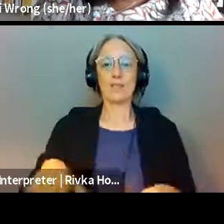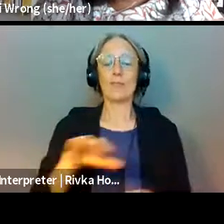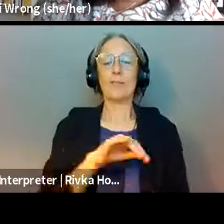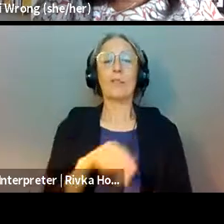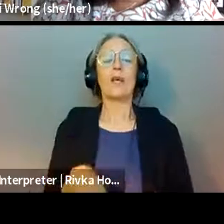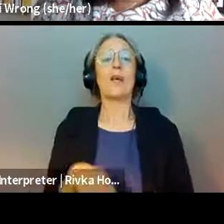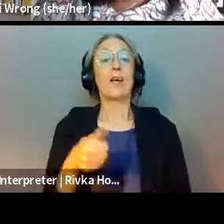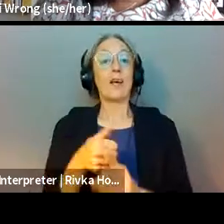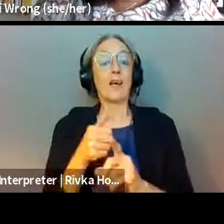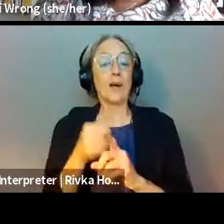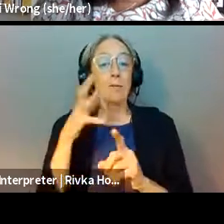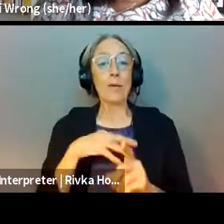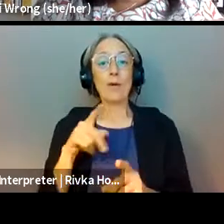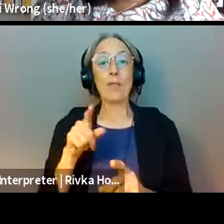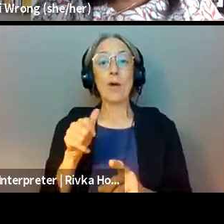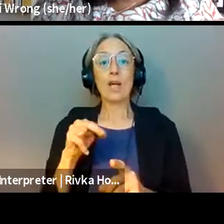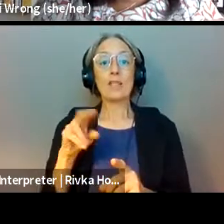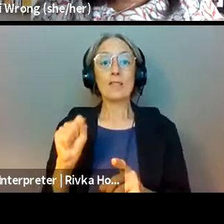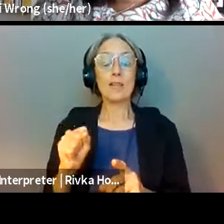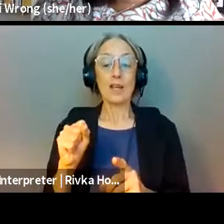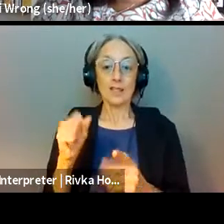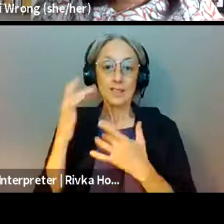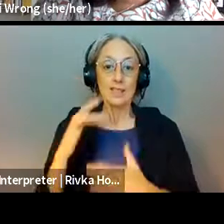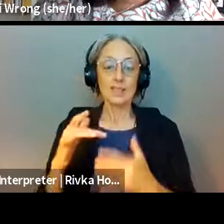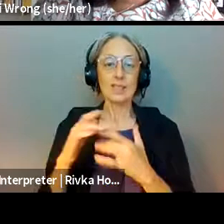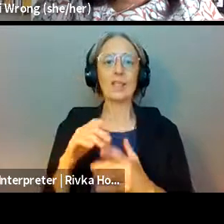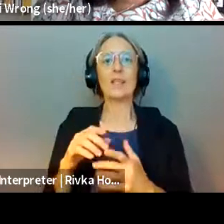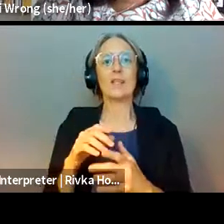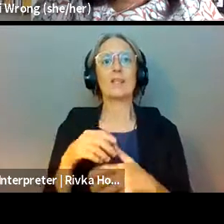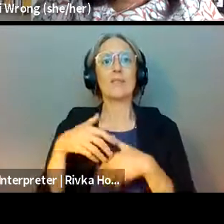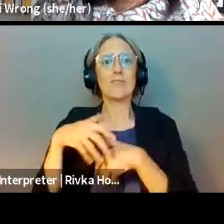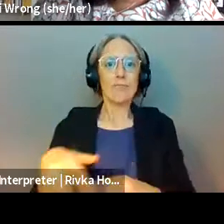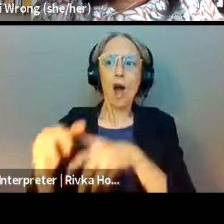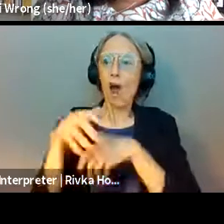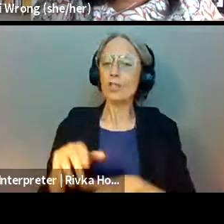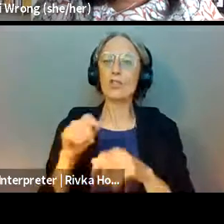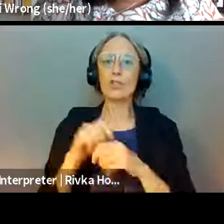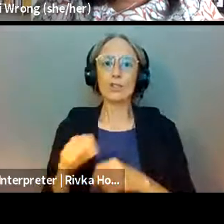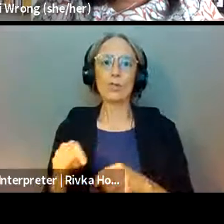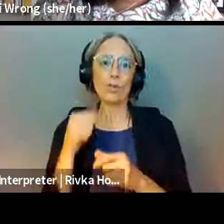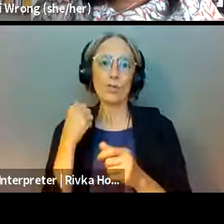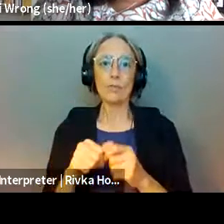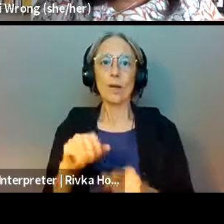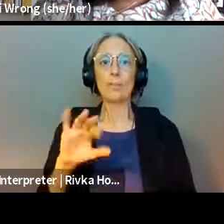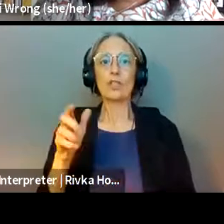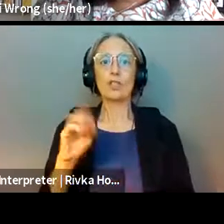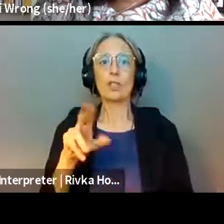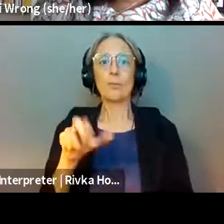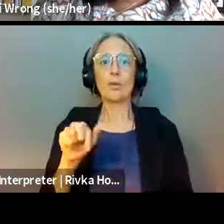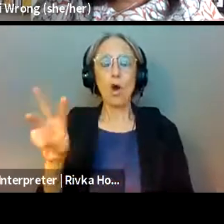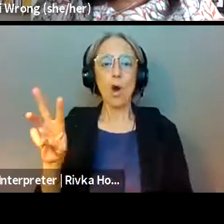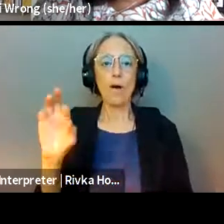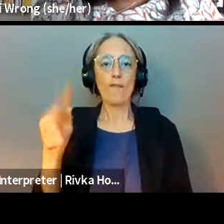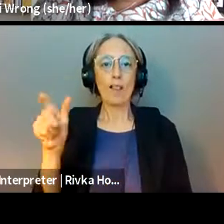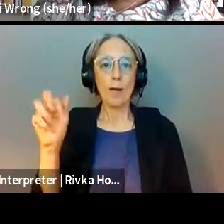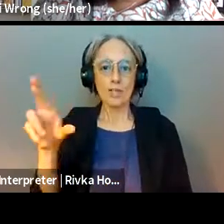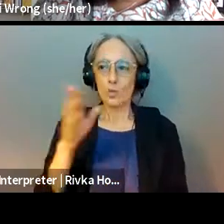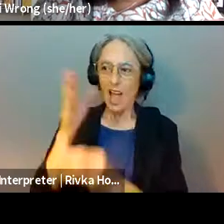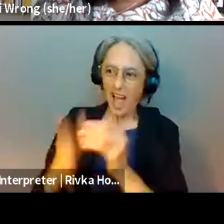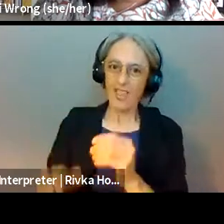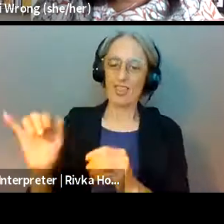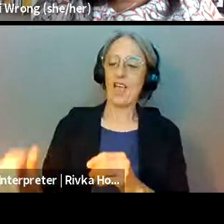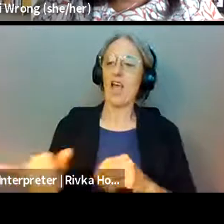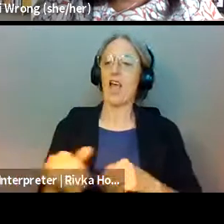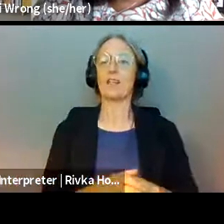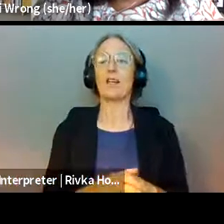spends the 80th anniversary marching to end the Jim Crow filibuster, I'm reminded how the Black people, Black Indigenous people